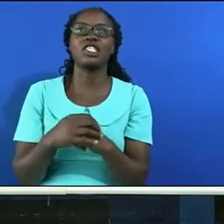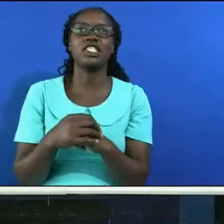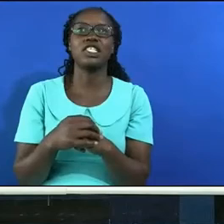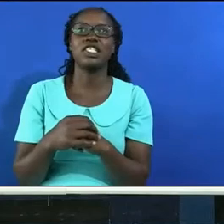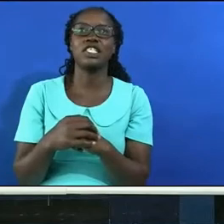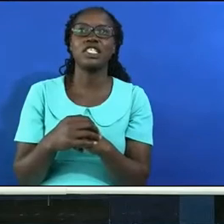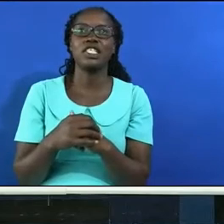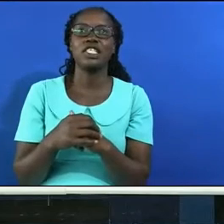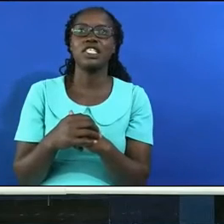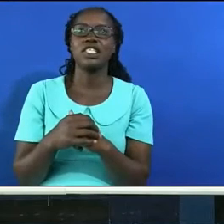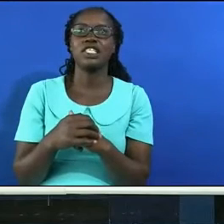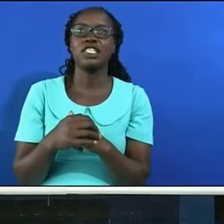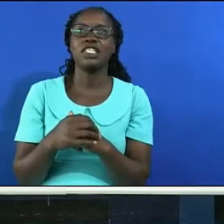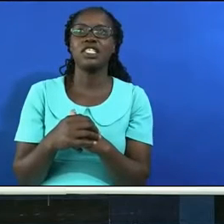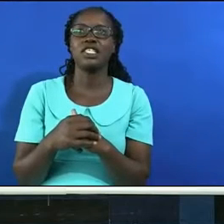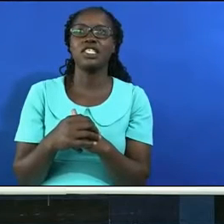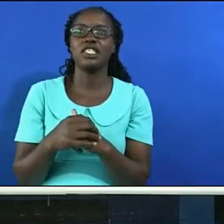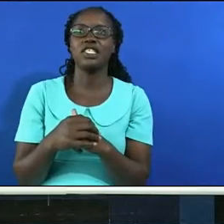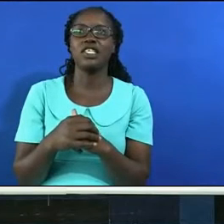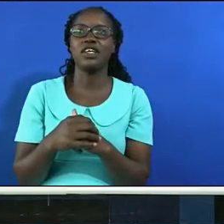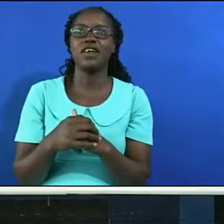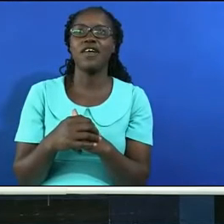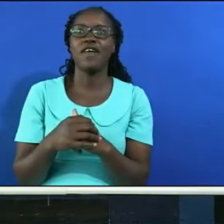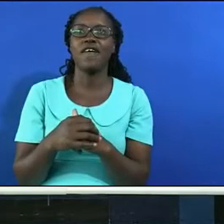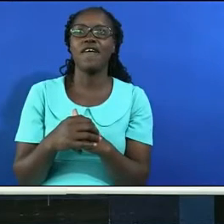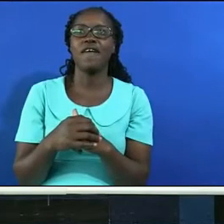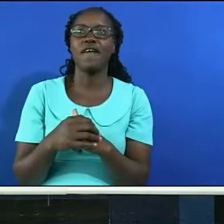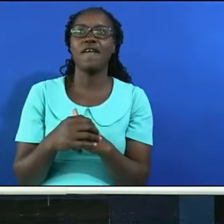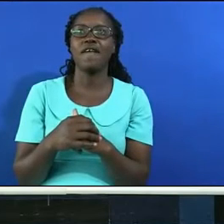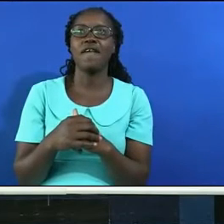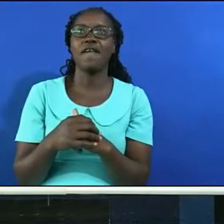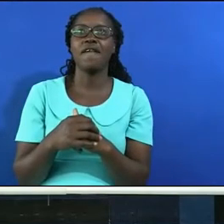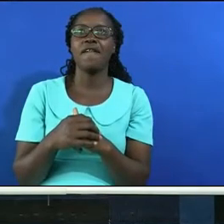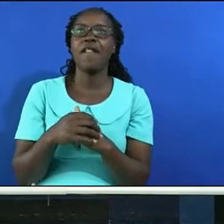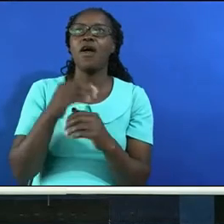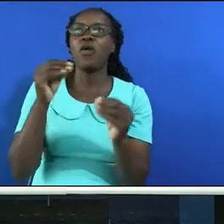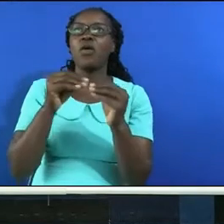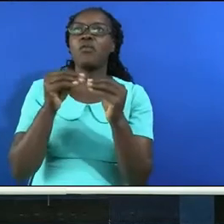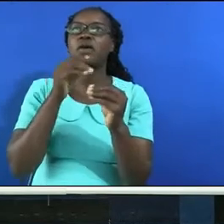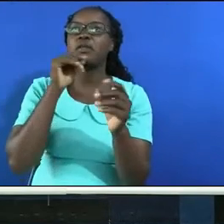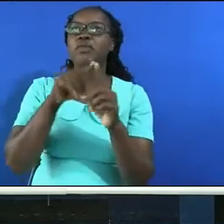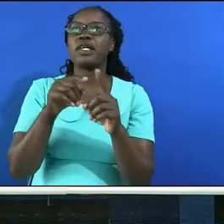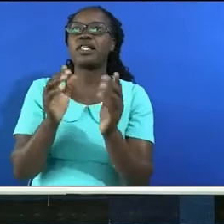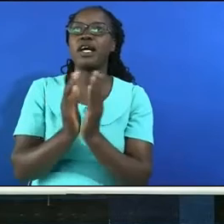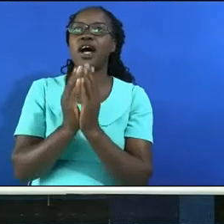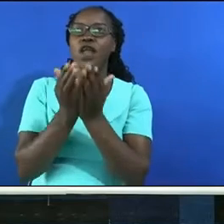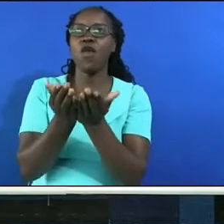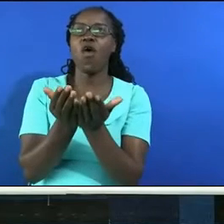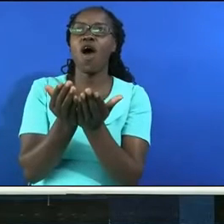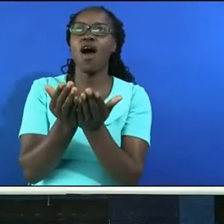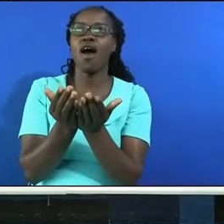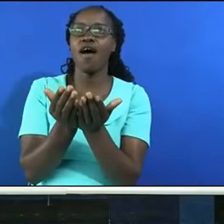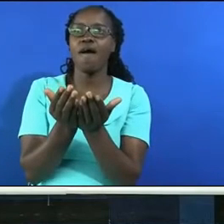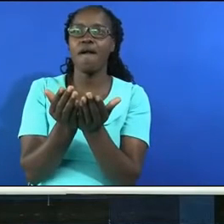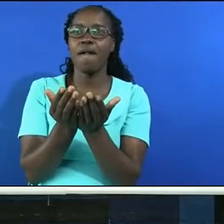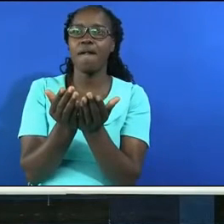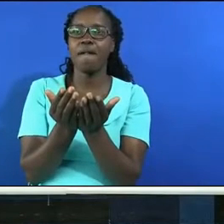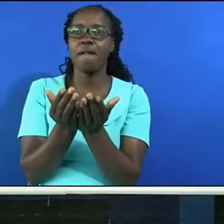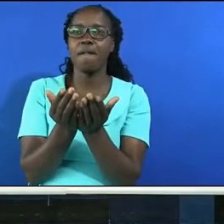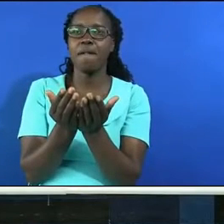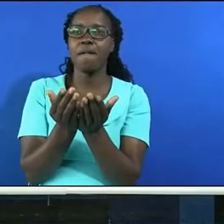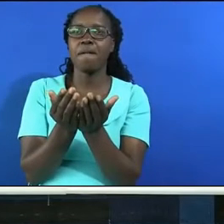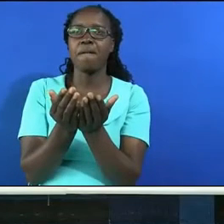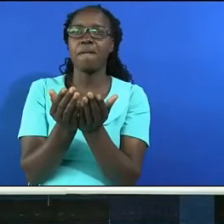14. Genesis chapter 6, verse 13 and 14. We meet Brother Noah. Brother Noah. Genesis chapter 6, verse 13 and